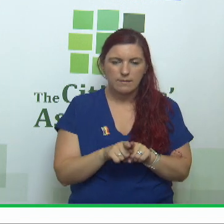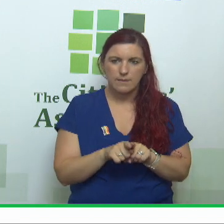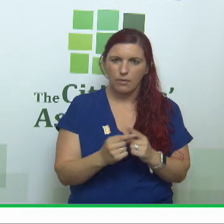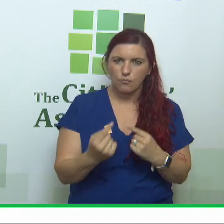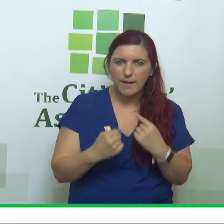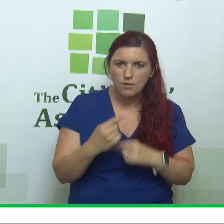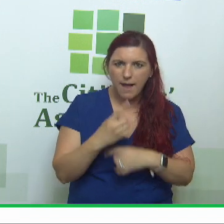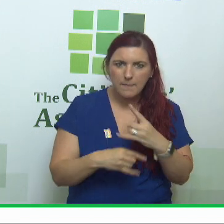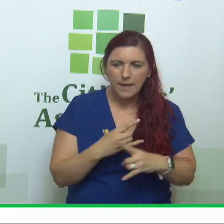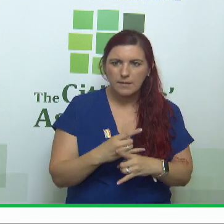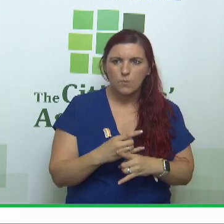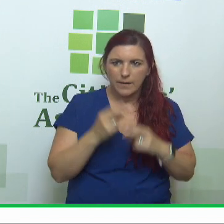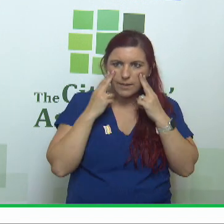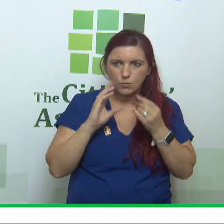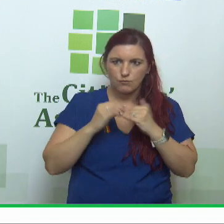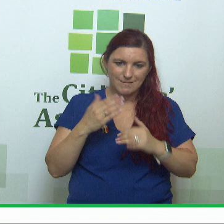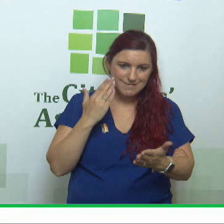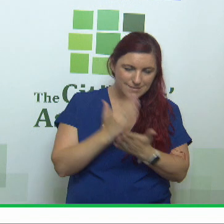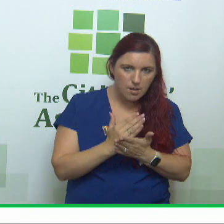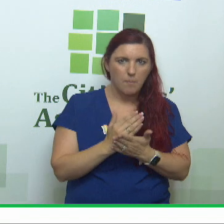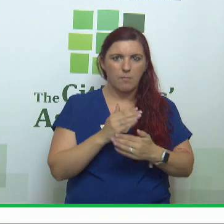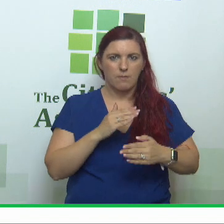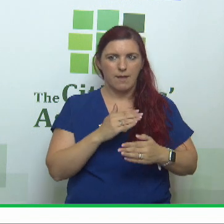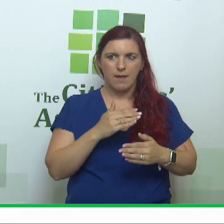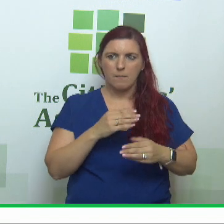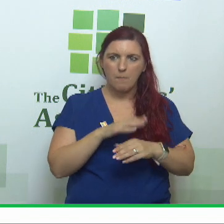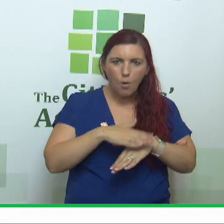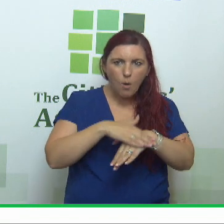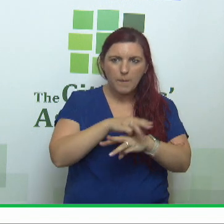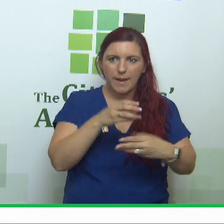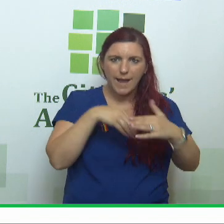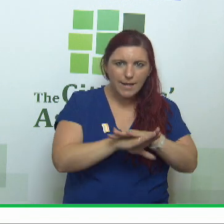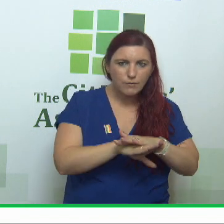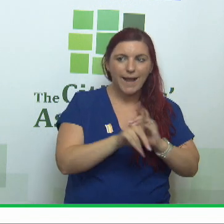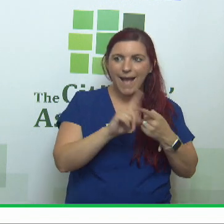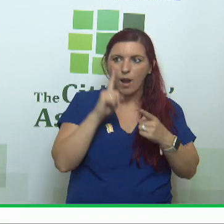Our task is to prevent more people entering the system and support those currently in homelessness and addiction